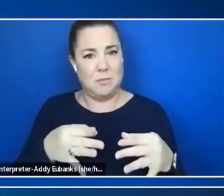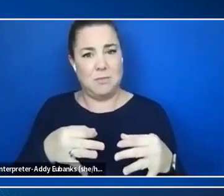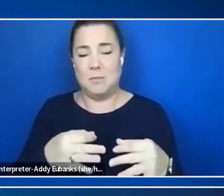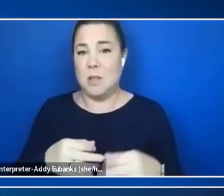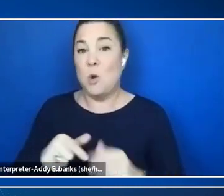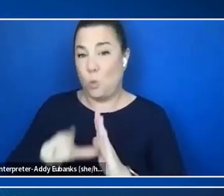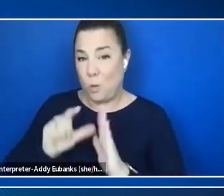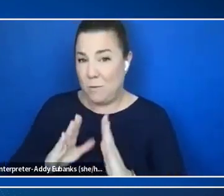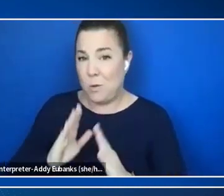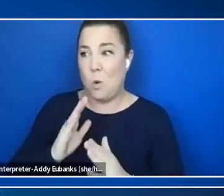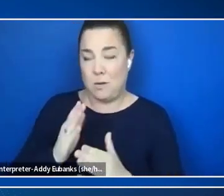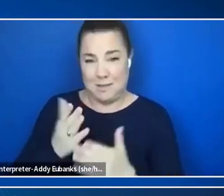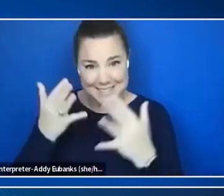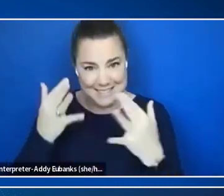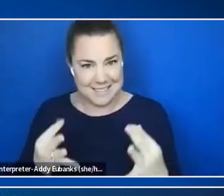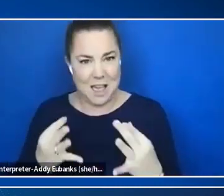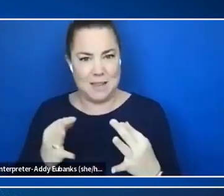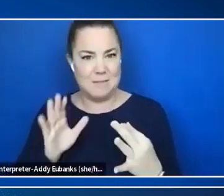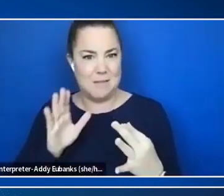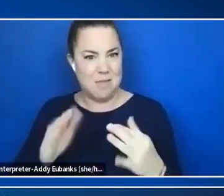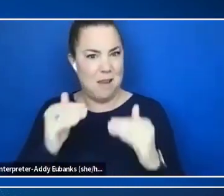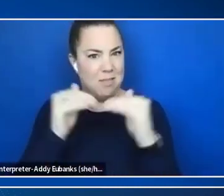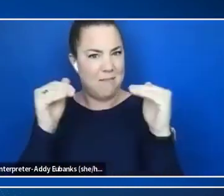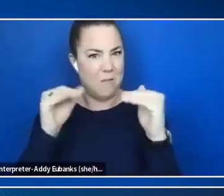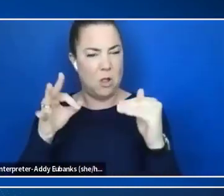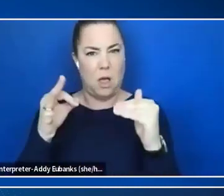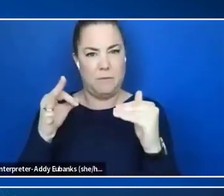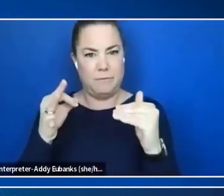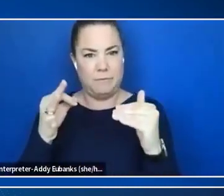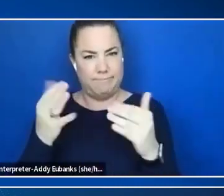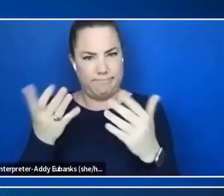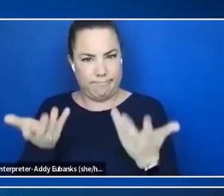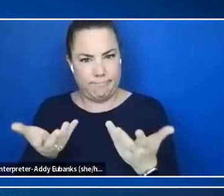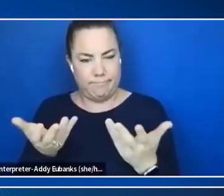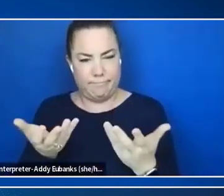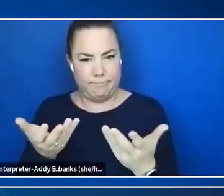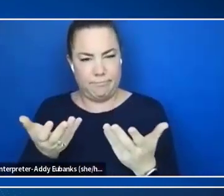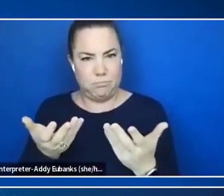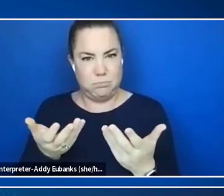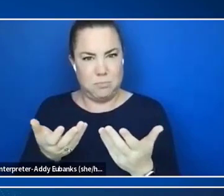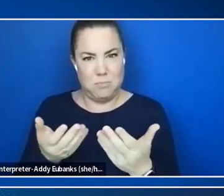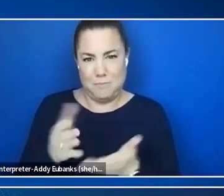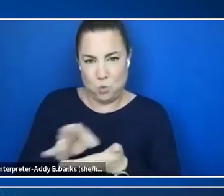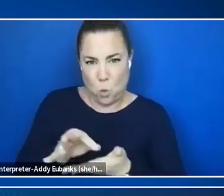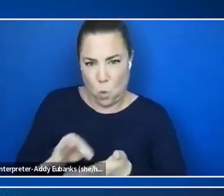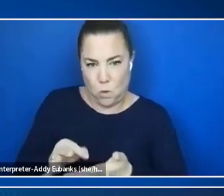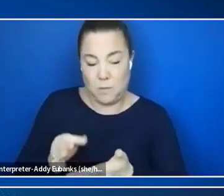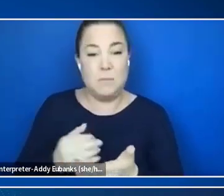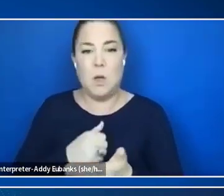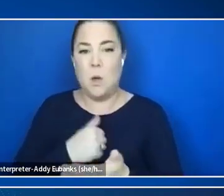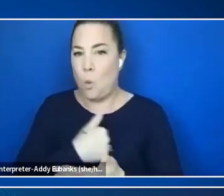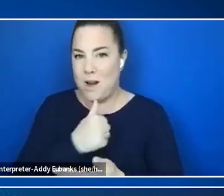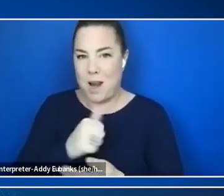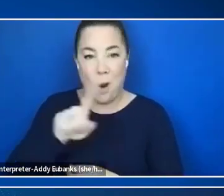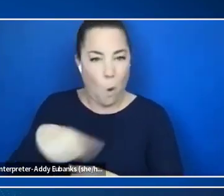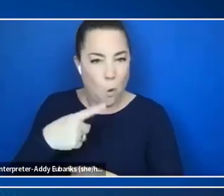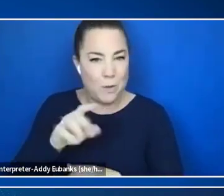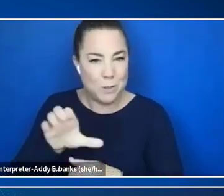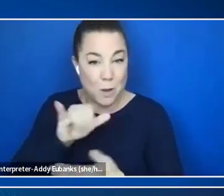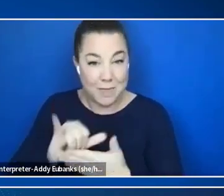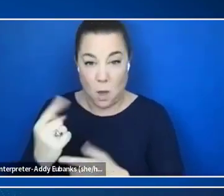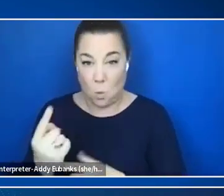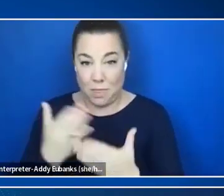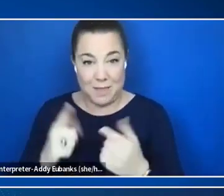a reviewer. But as Mark said, this isn't the only thing we're doing. To reduce reputational bias, we